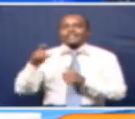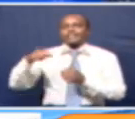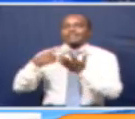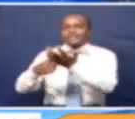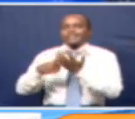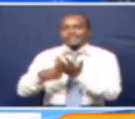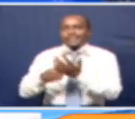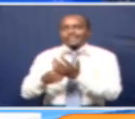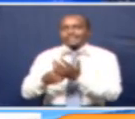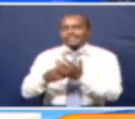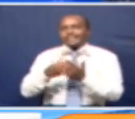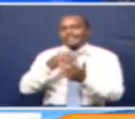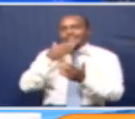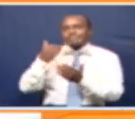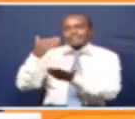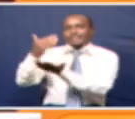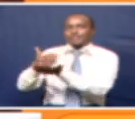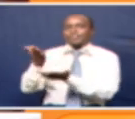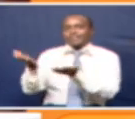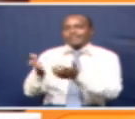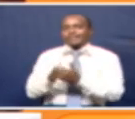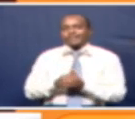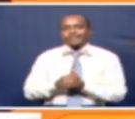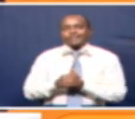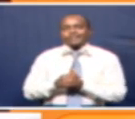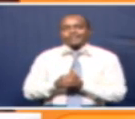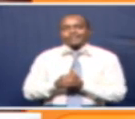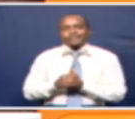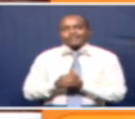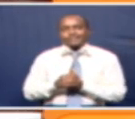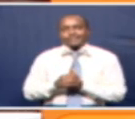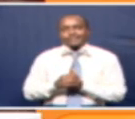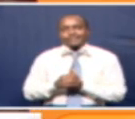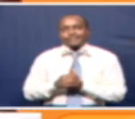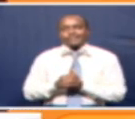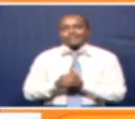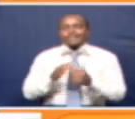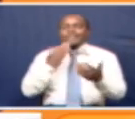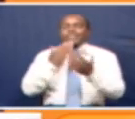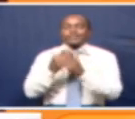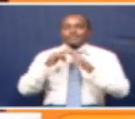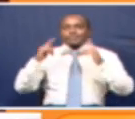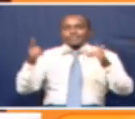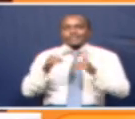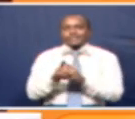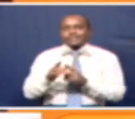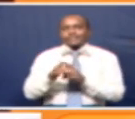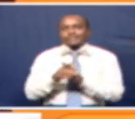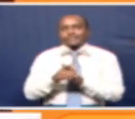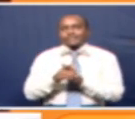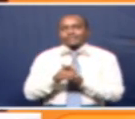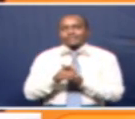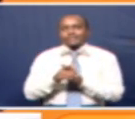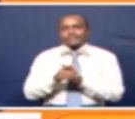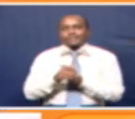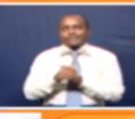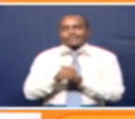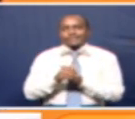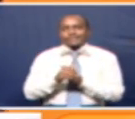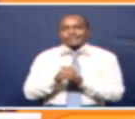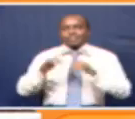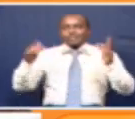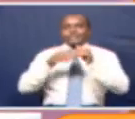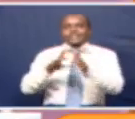we'll rather leave it at that, Honorable Duale. Thank you so much. We will talk. Okay, thank you so much. Majority Leader of the National Assembly, Adan